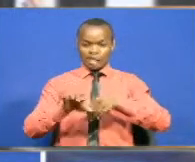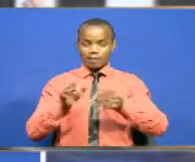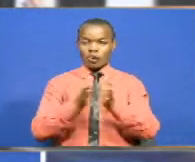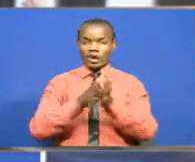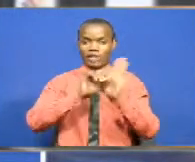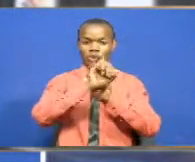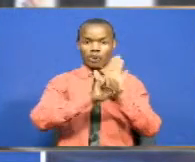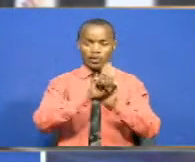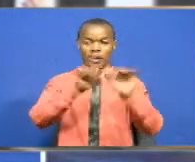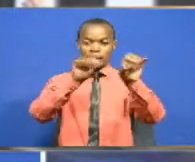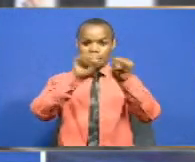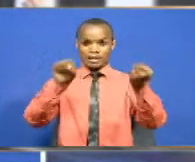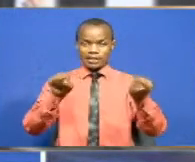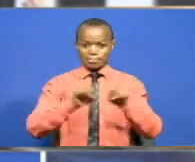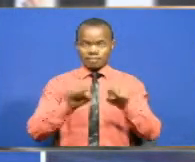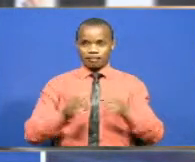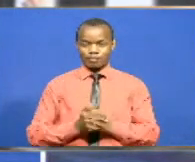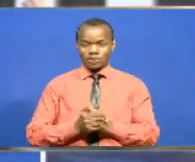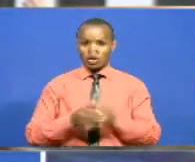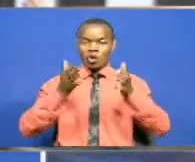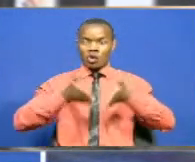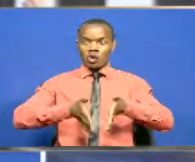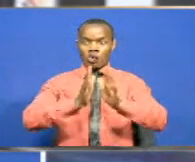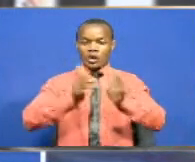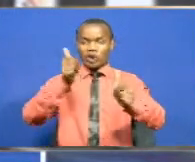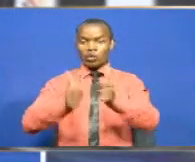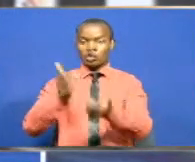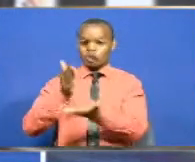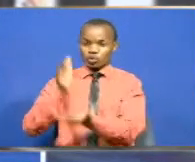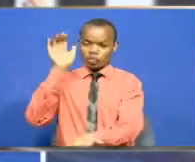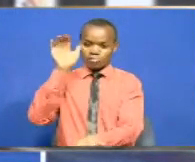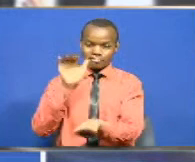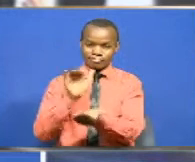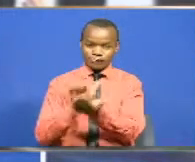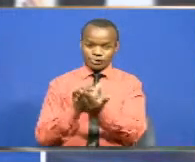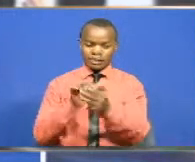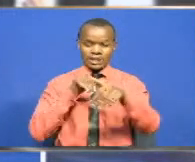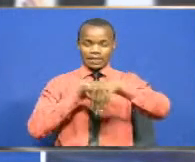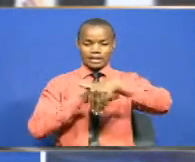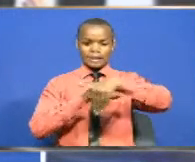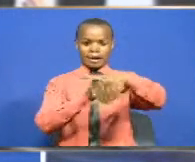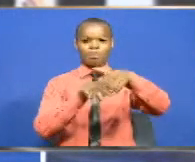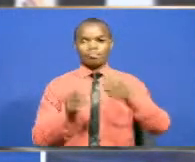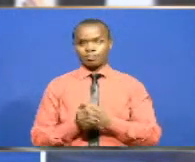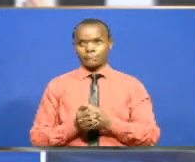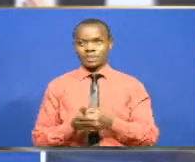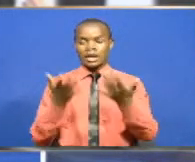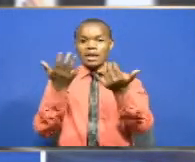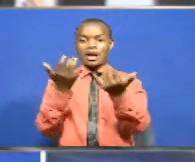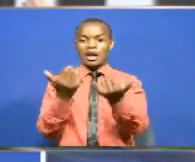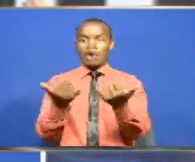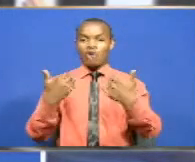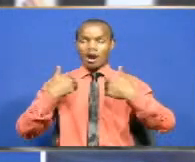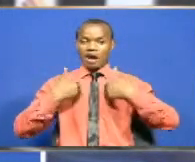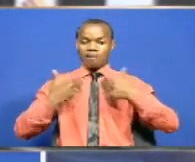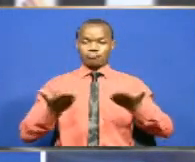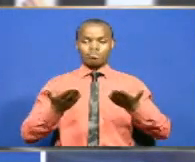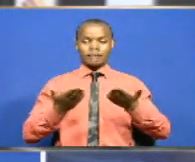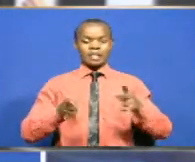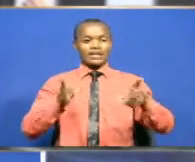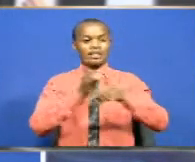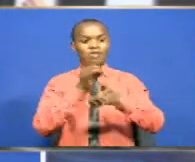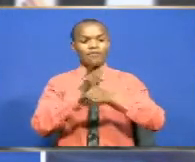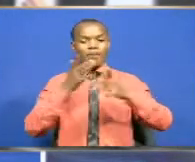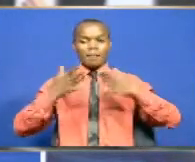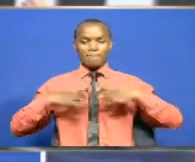will greatly reduce traffic jam. Remember, right now there are some inconveniences. People have